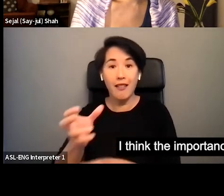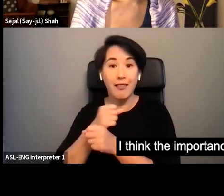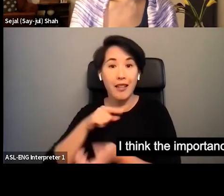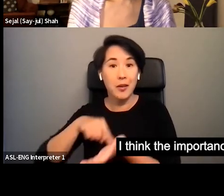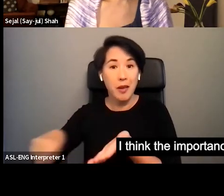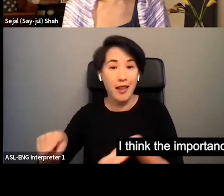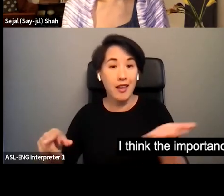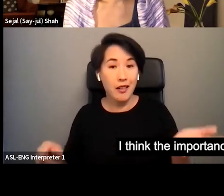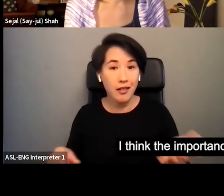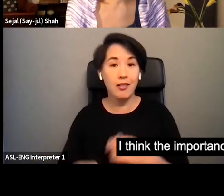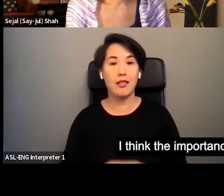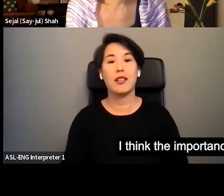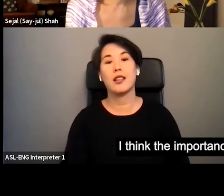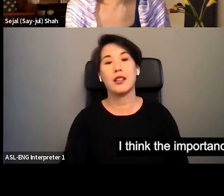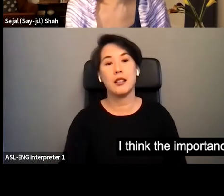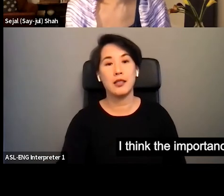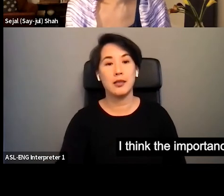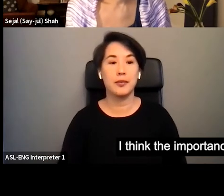I think the importance of